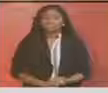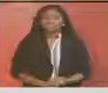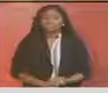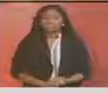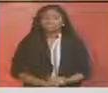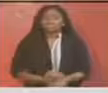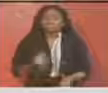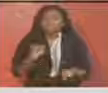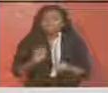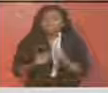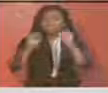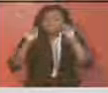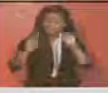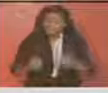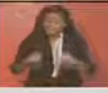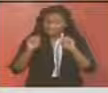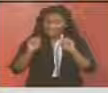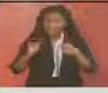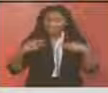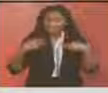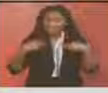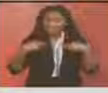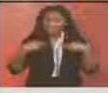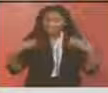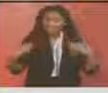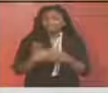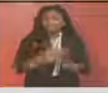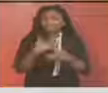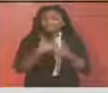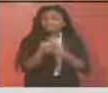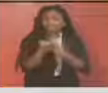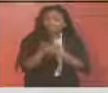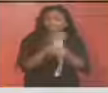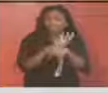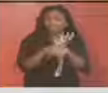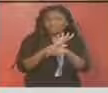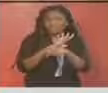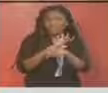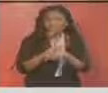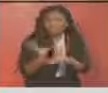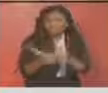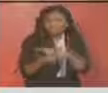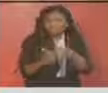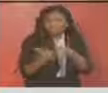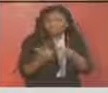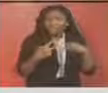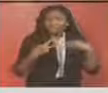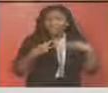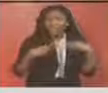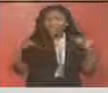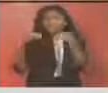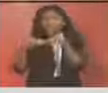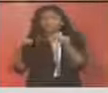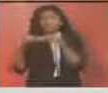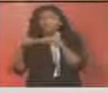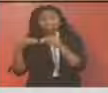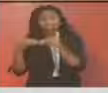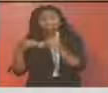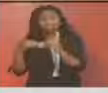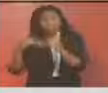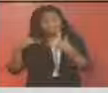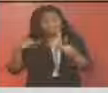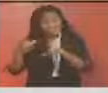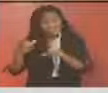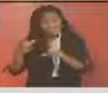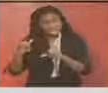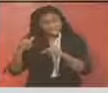of concern, there are other variants that are under investigation because they contain some of the mutations that are found